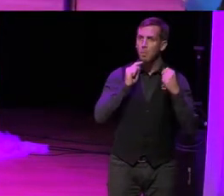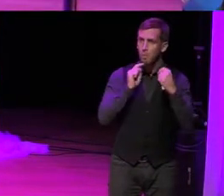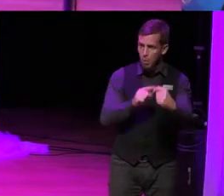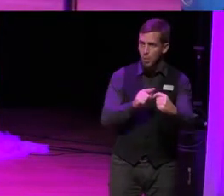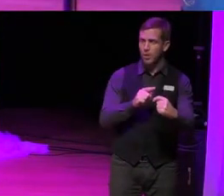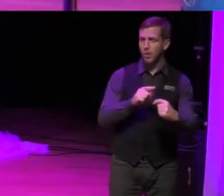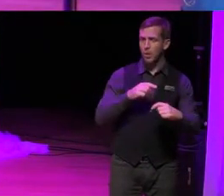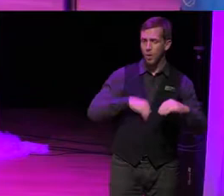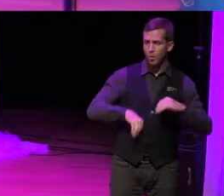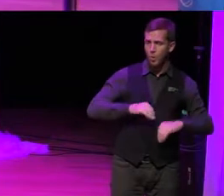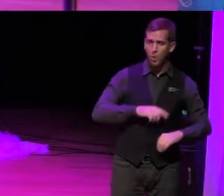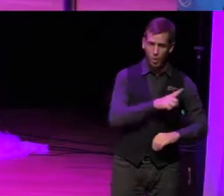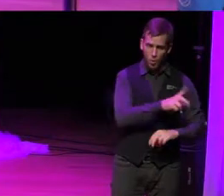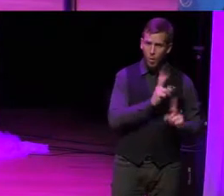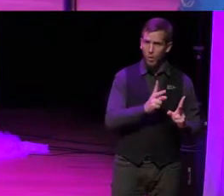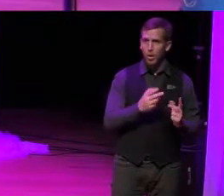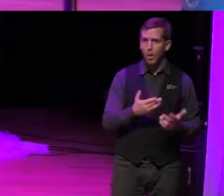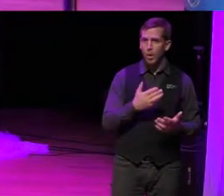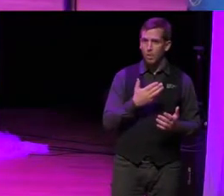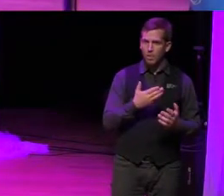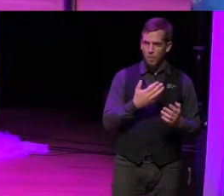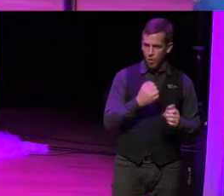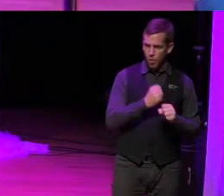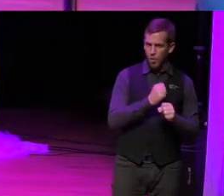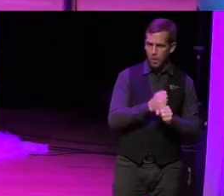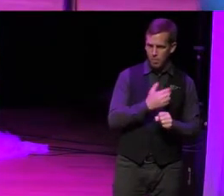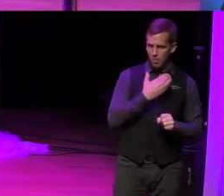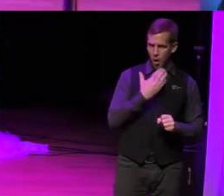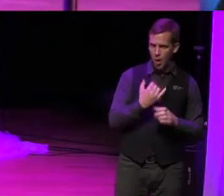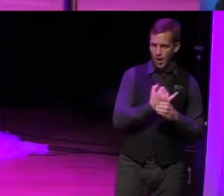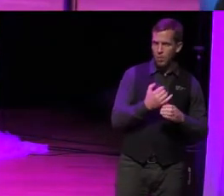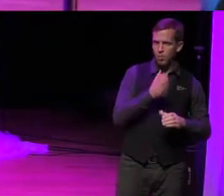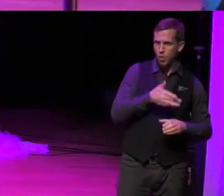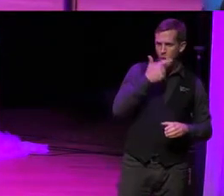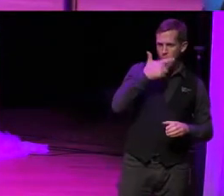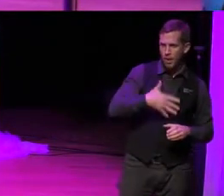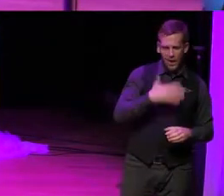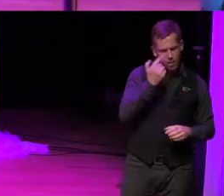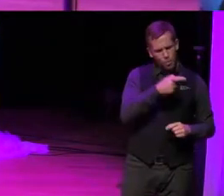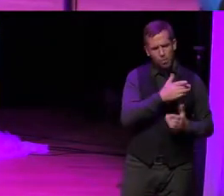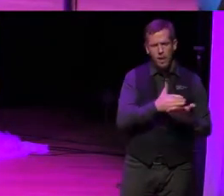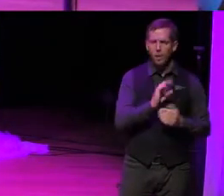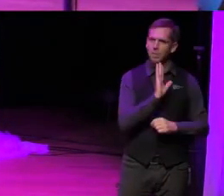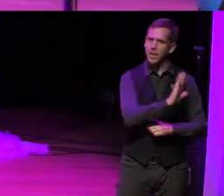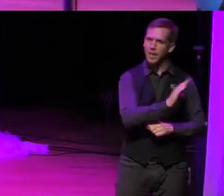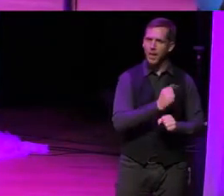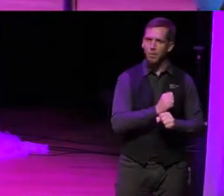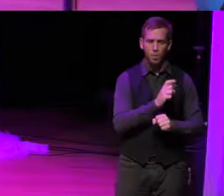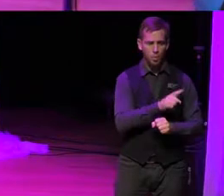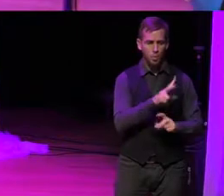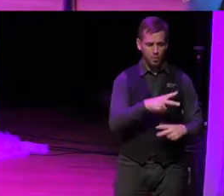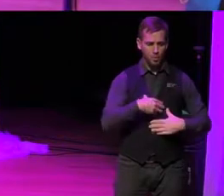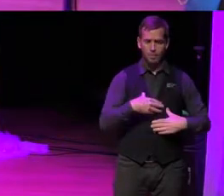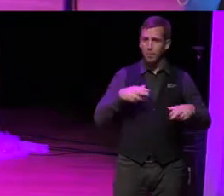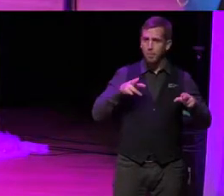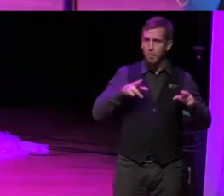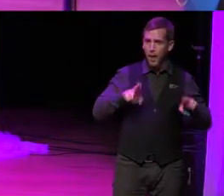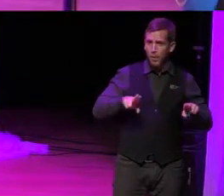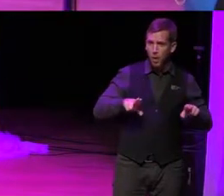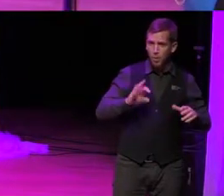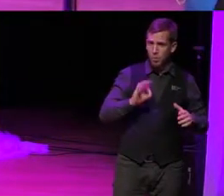rights protection in South Africa. So could you please tell us more about your work and how you as a lawyer came into working with